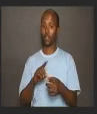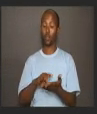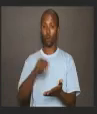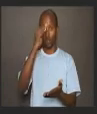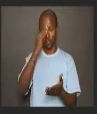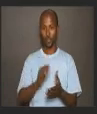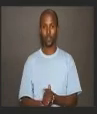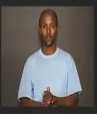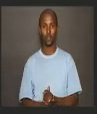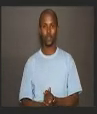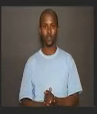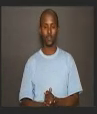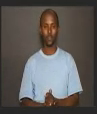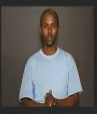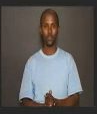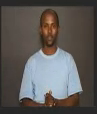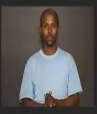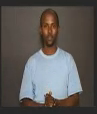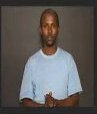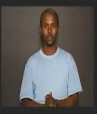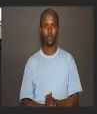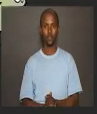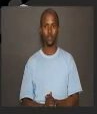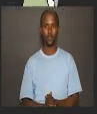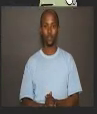Let's get back to our lesson.